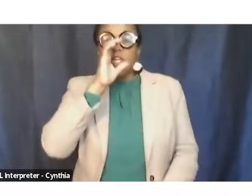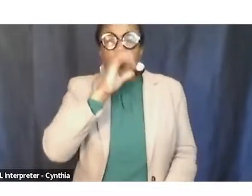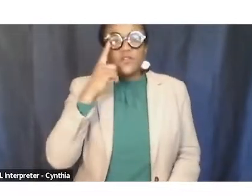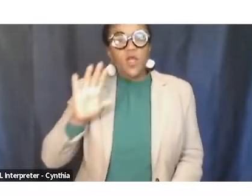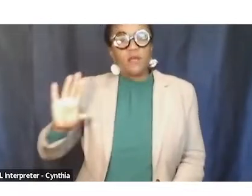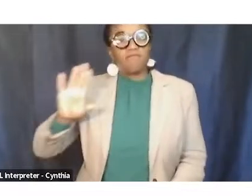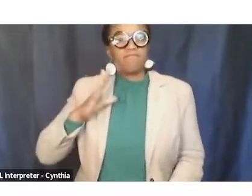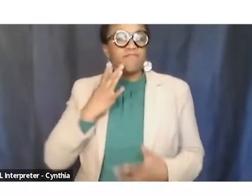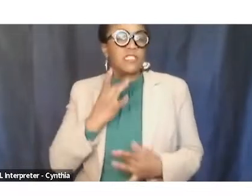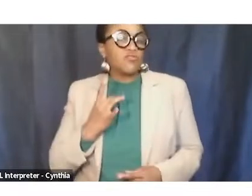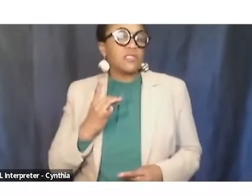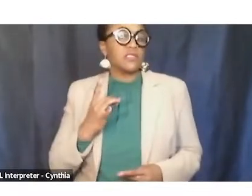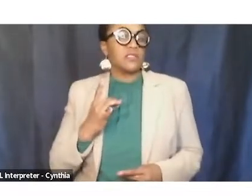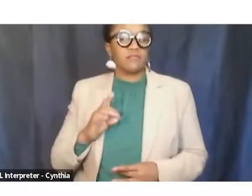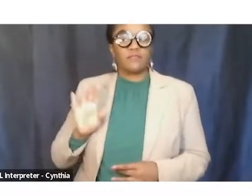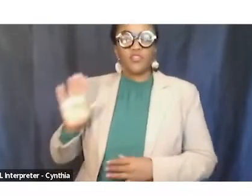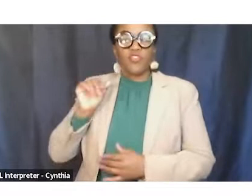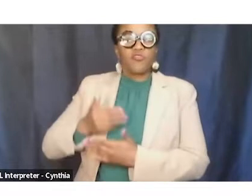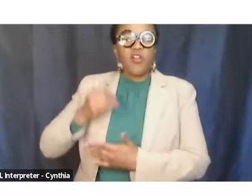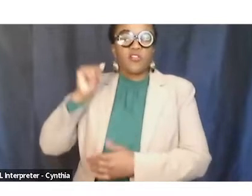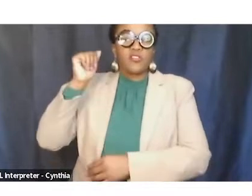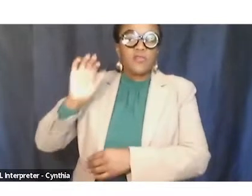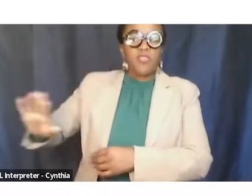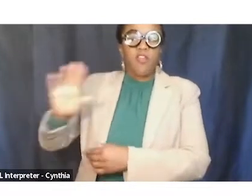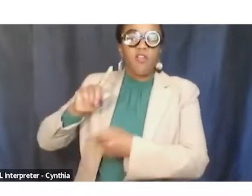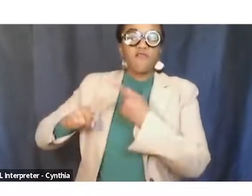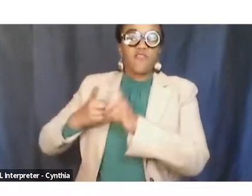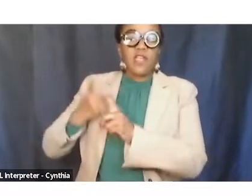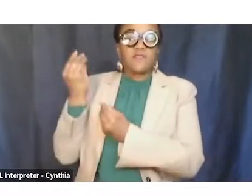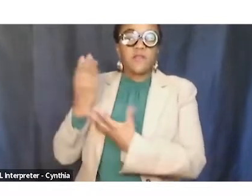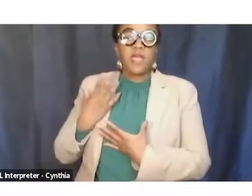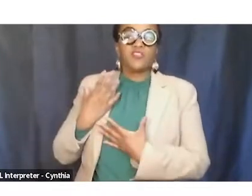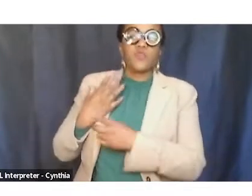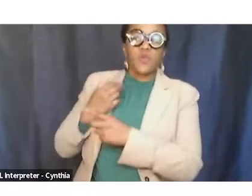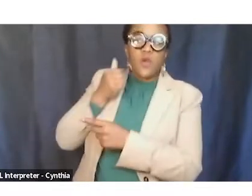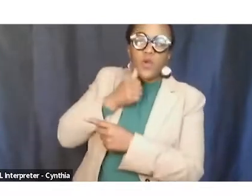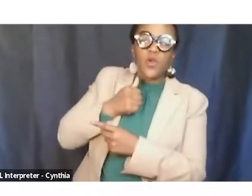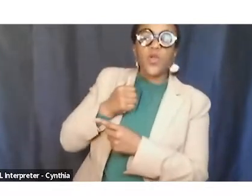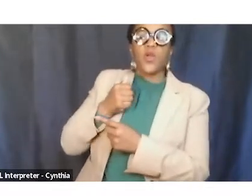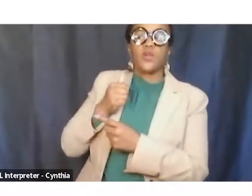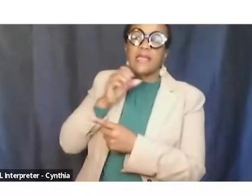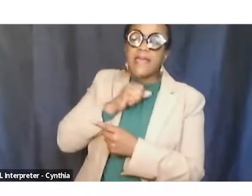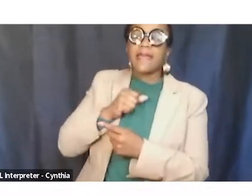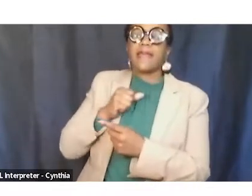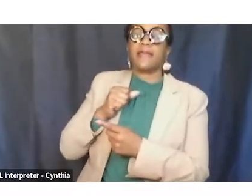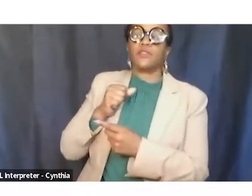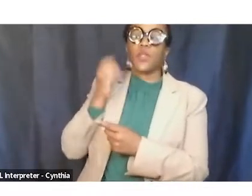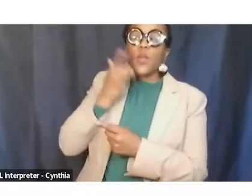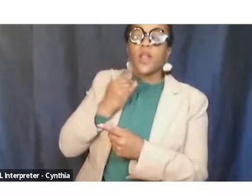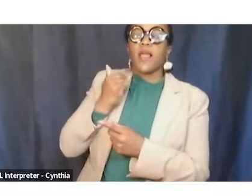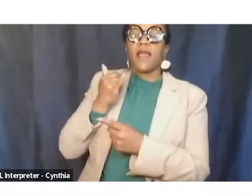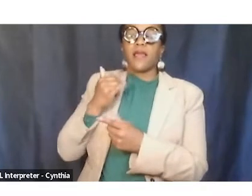their interests, the demographic of her daughters and friends, and information needs. But she was